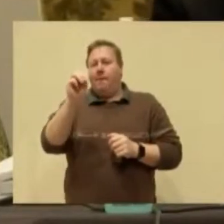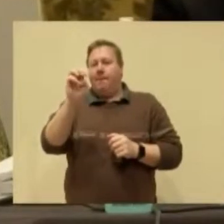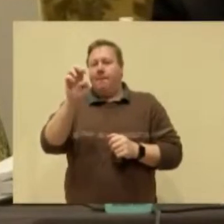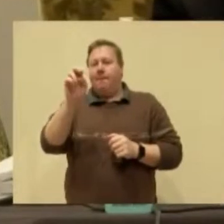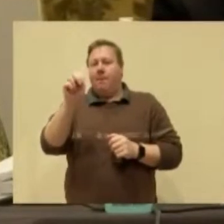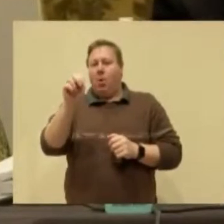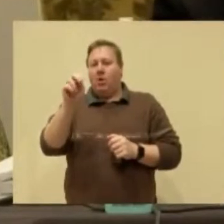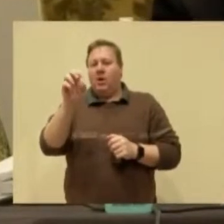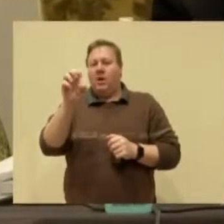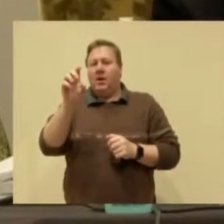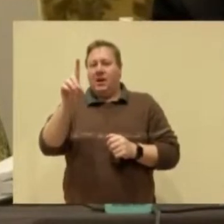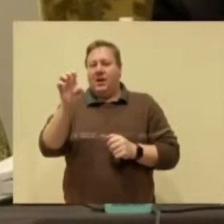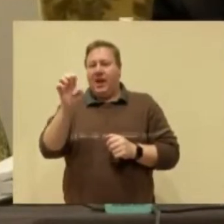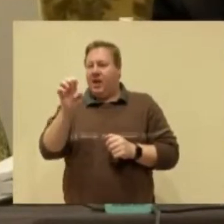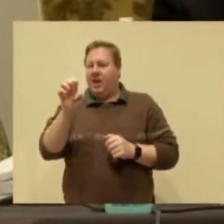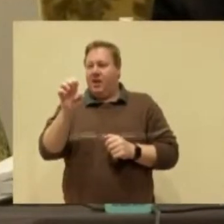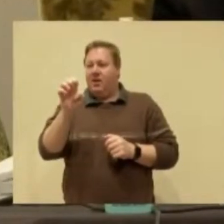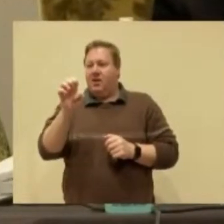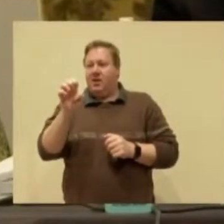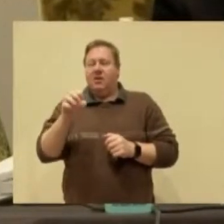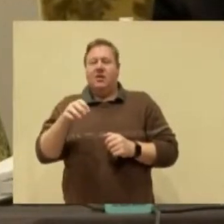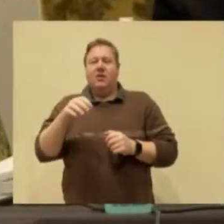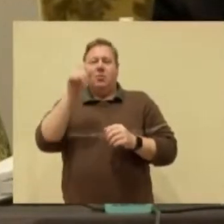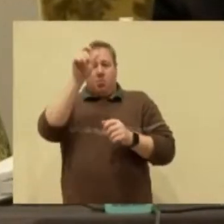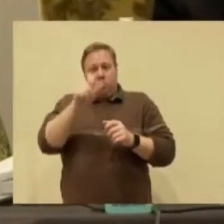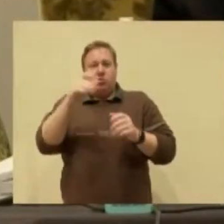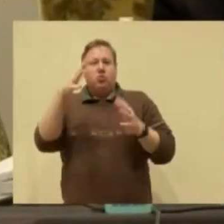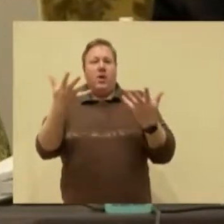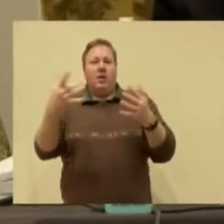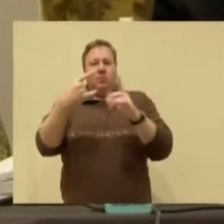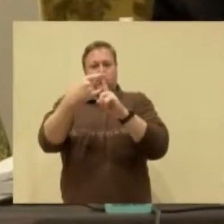i don't know you are delegated with someone